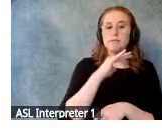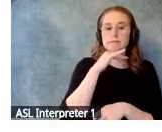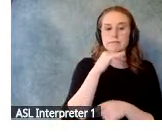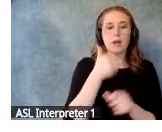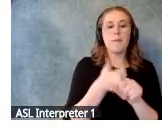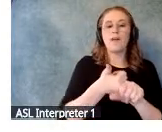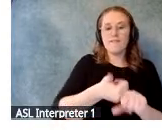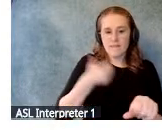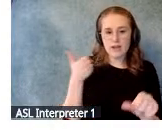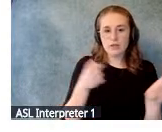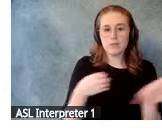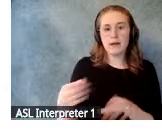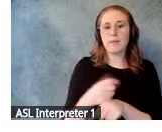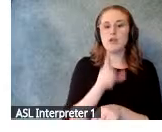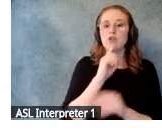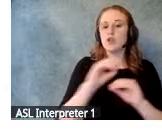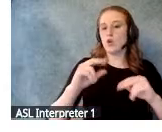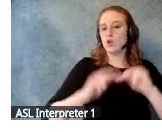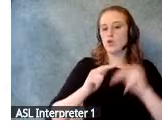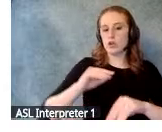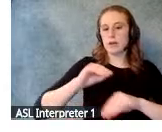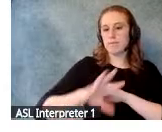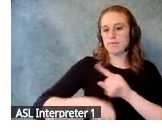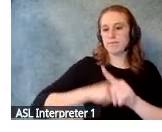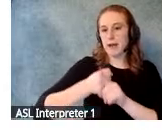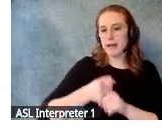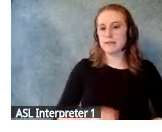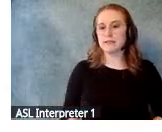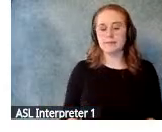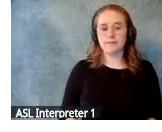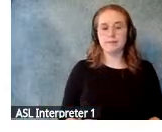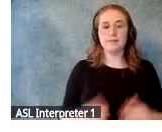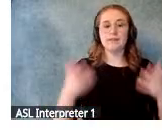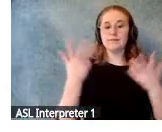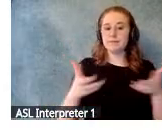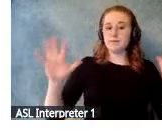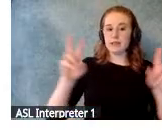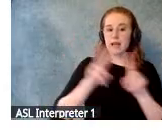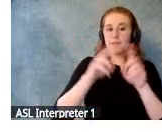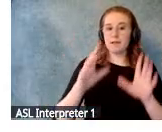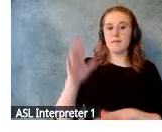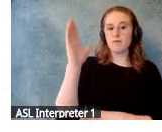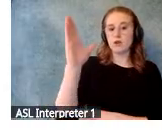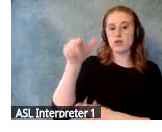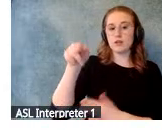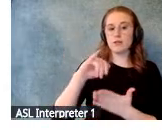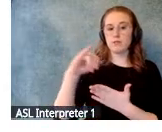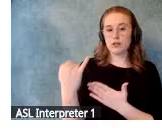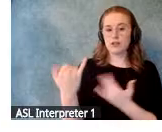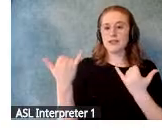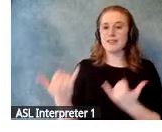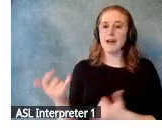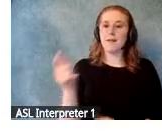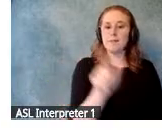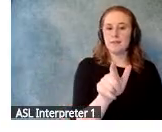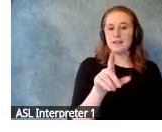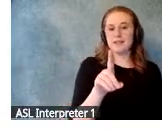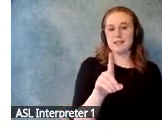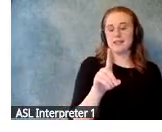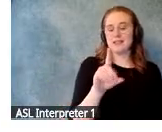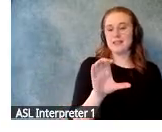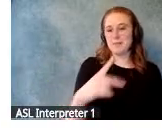construction impacts. And this concludes the applicant's presentation. Now back to Everin at